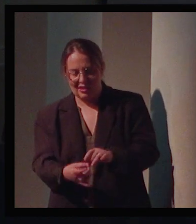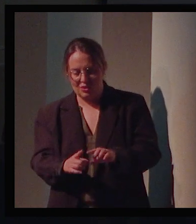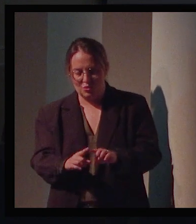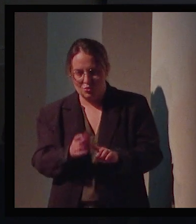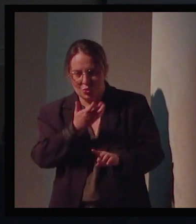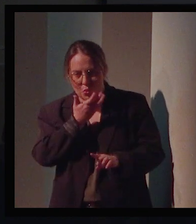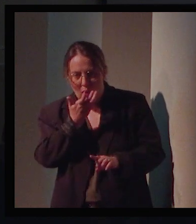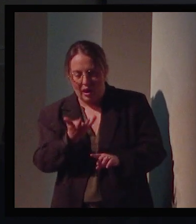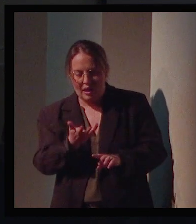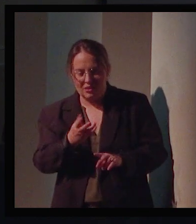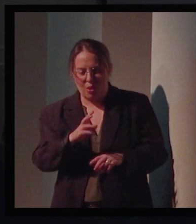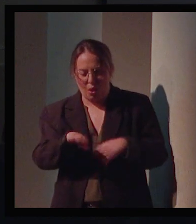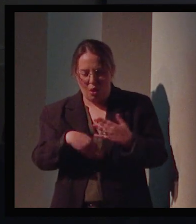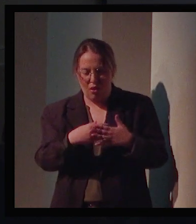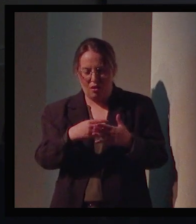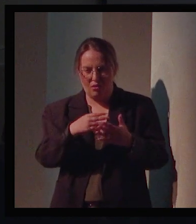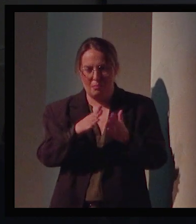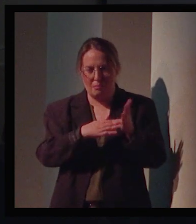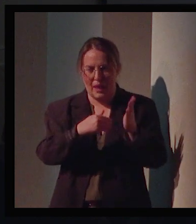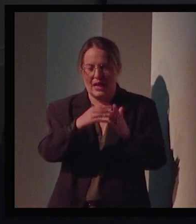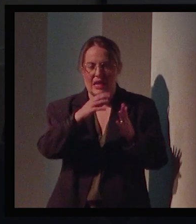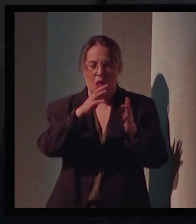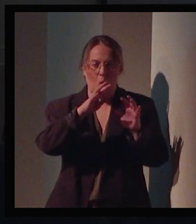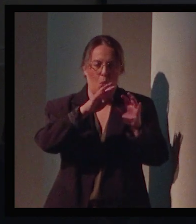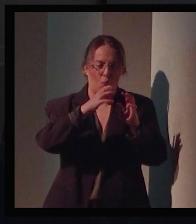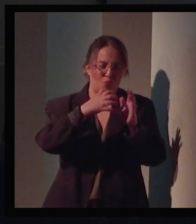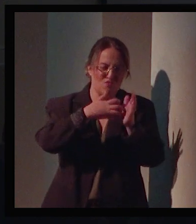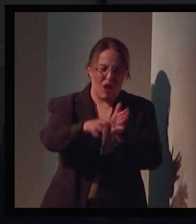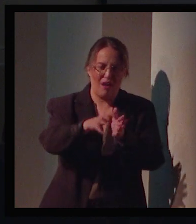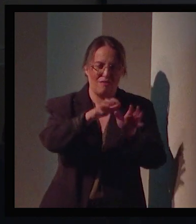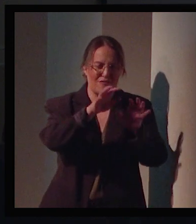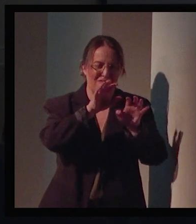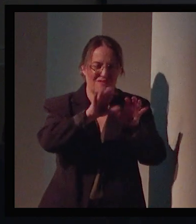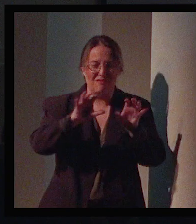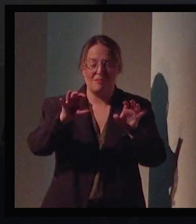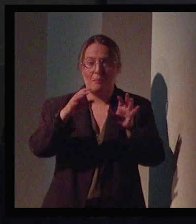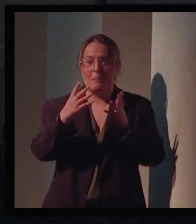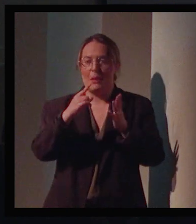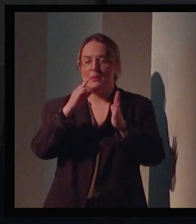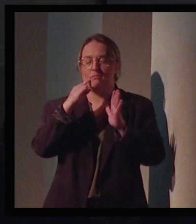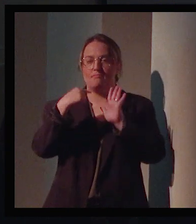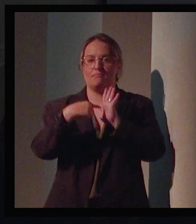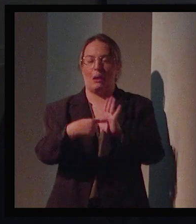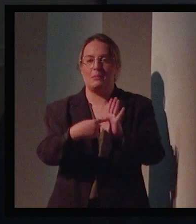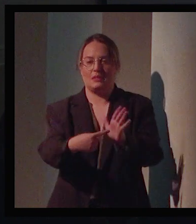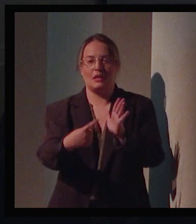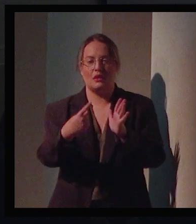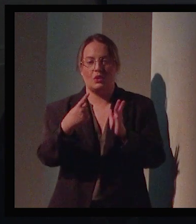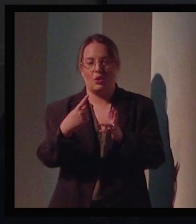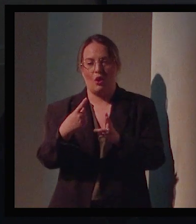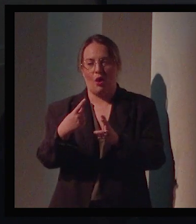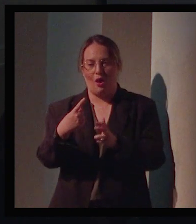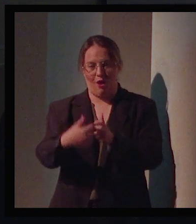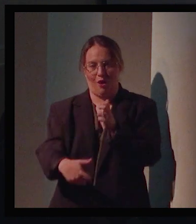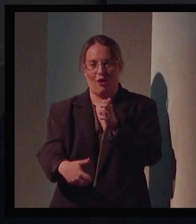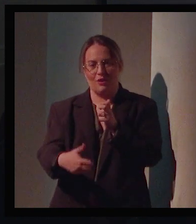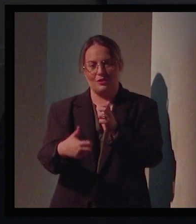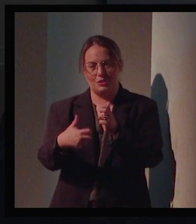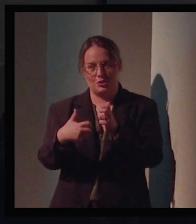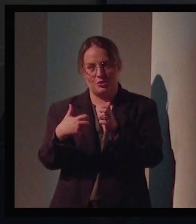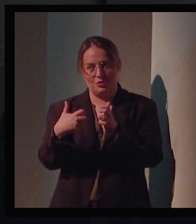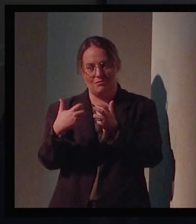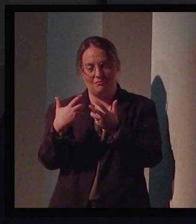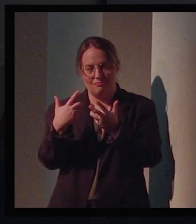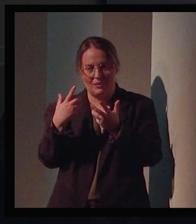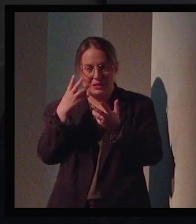rough touch that might suggest the unrelievedly harsh conditions of rural labor. A few years after